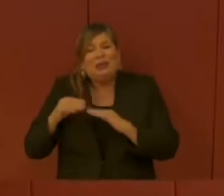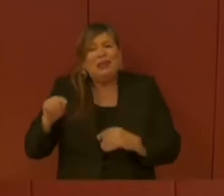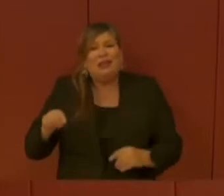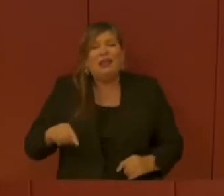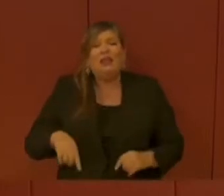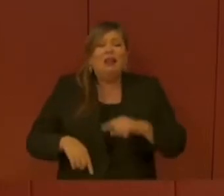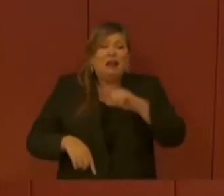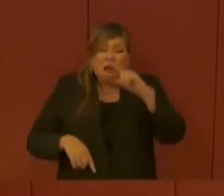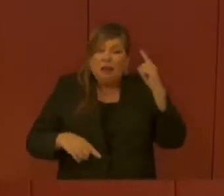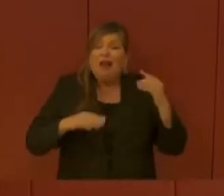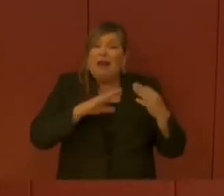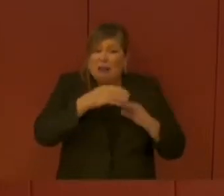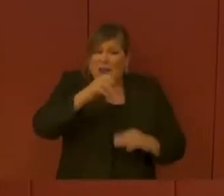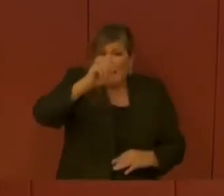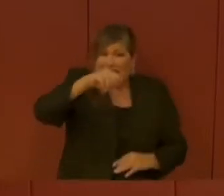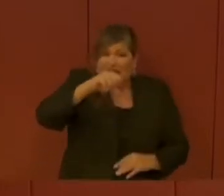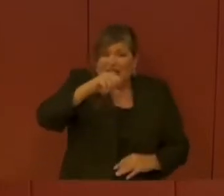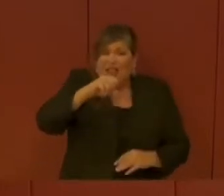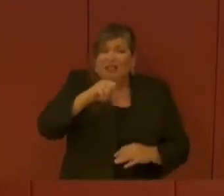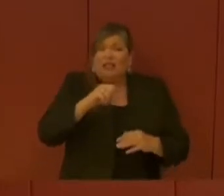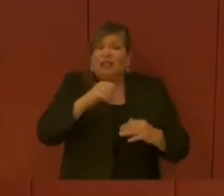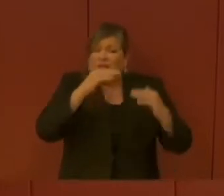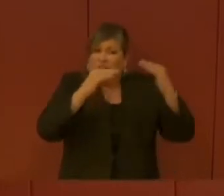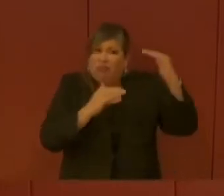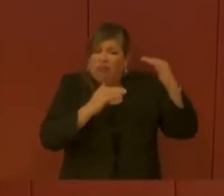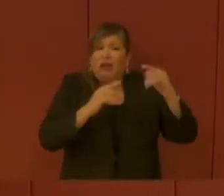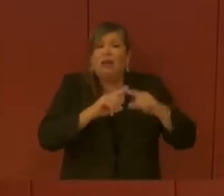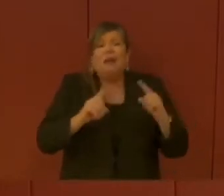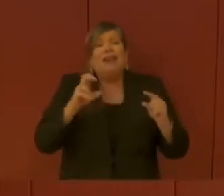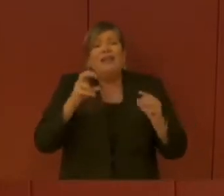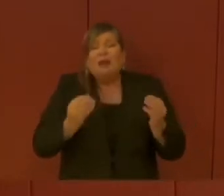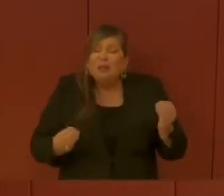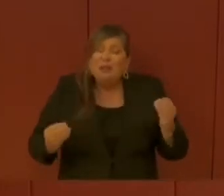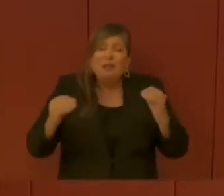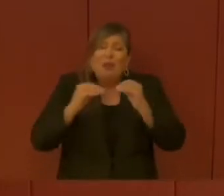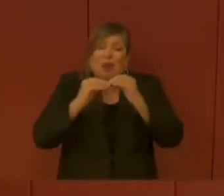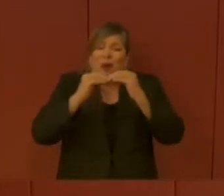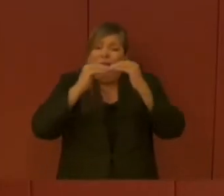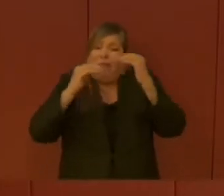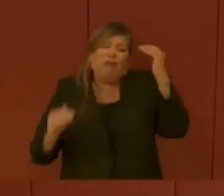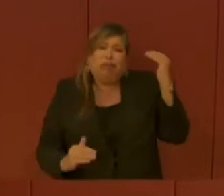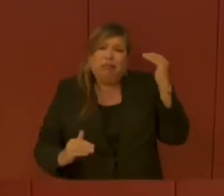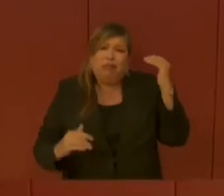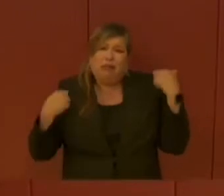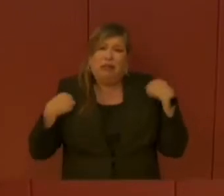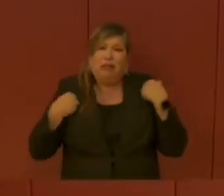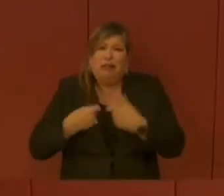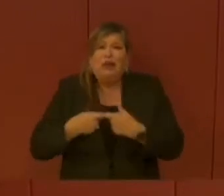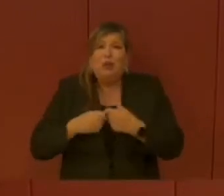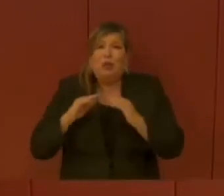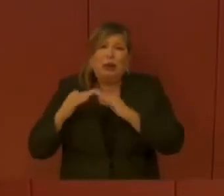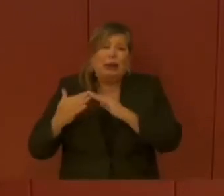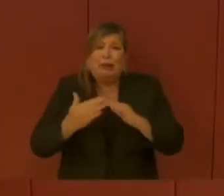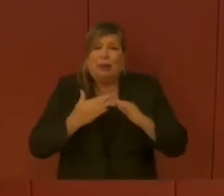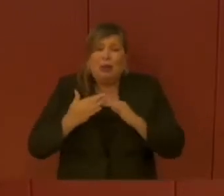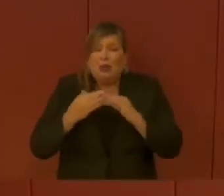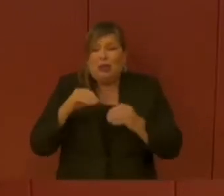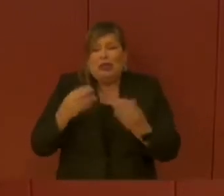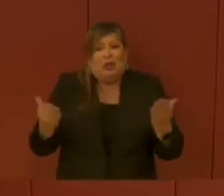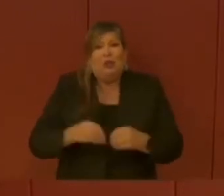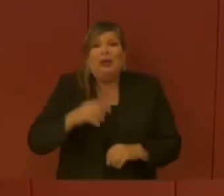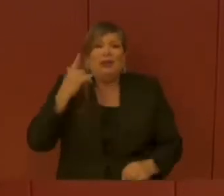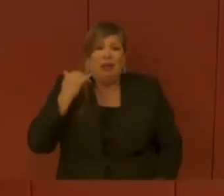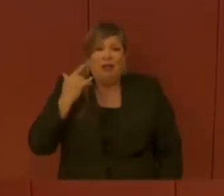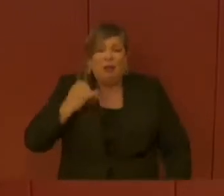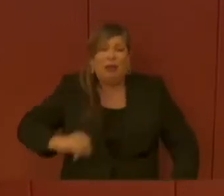community, yes, but disproportionately even more so on the Latino community in California. So